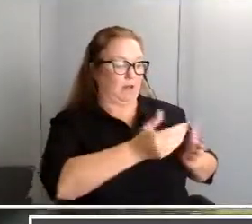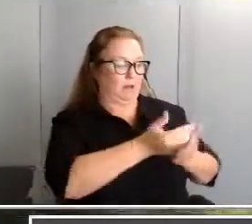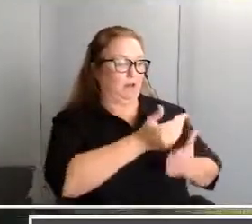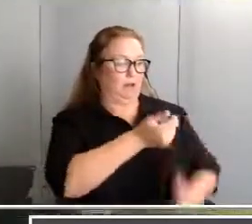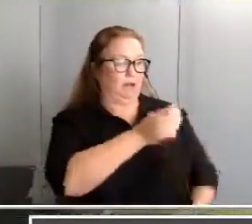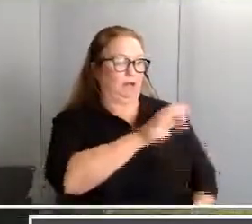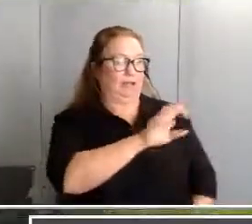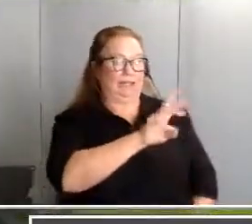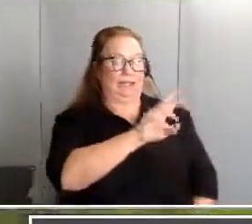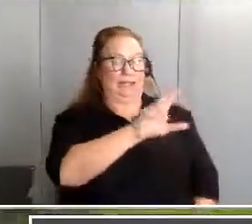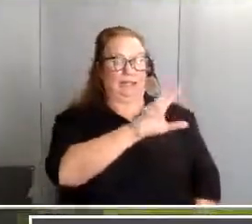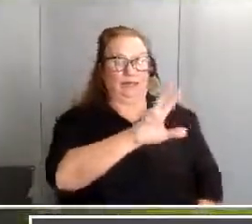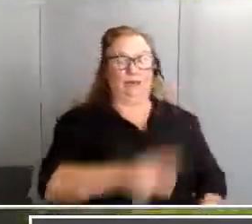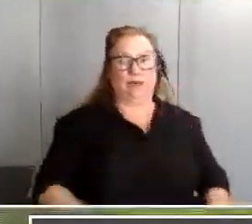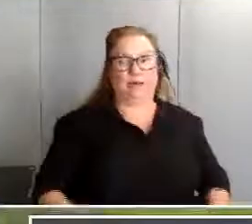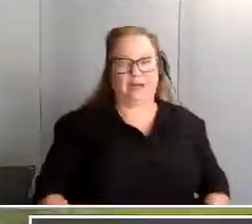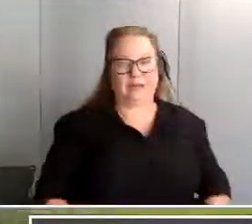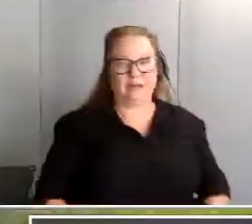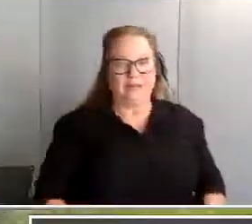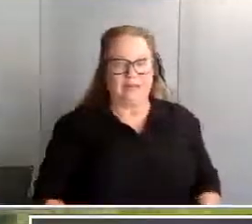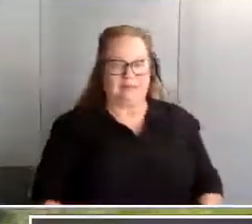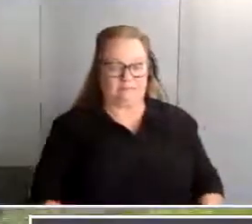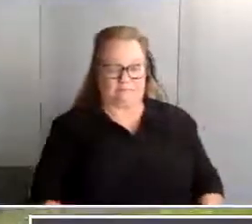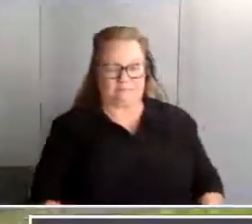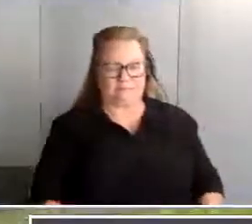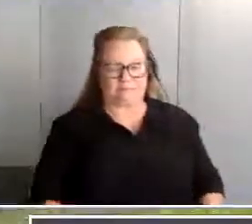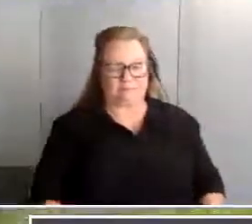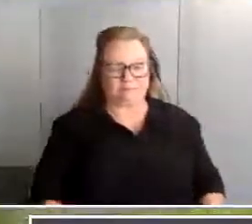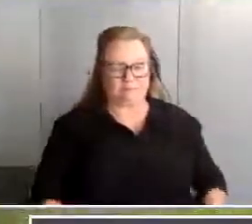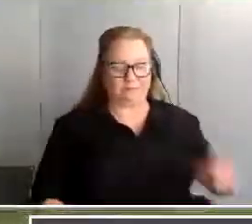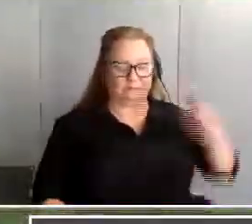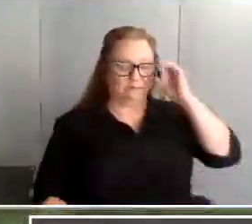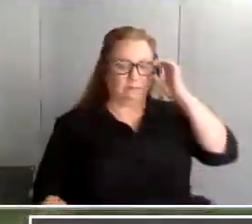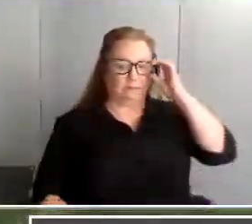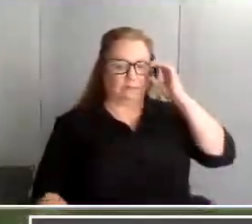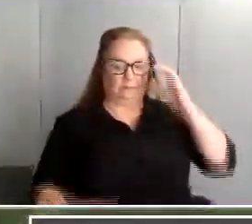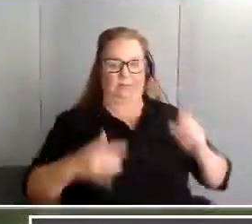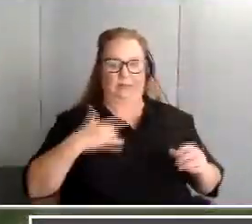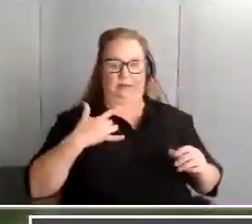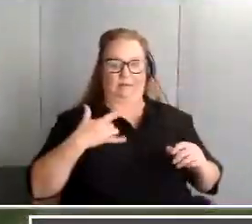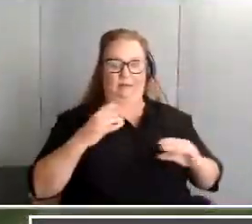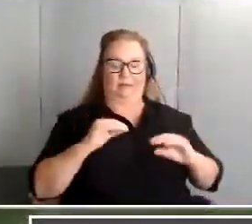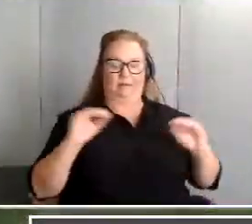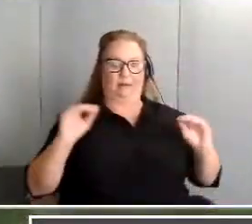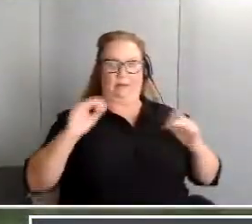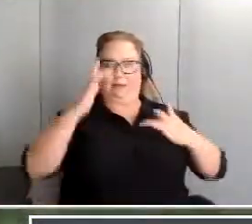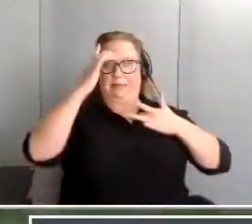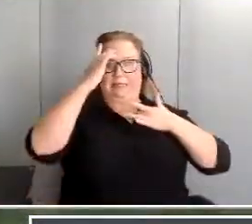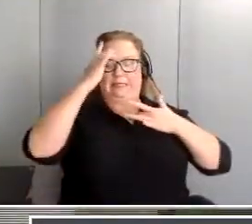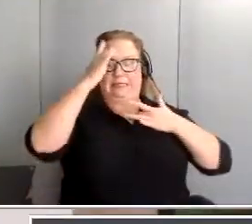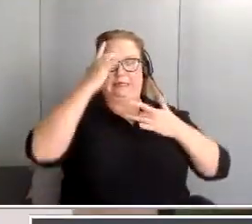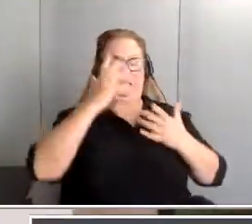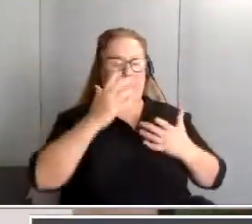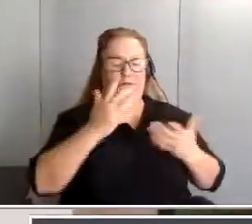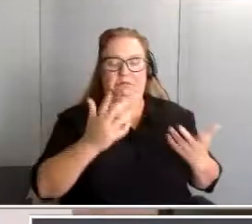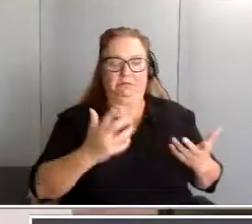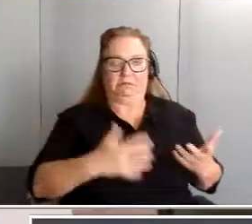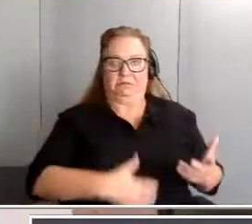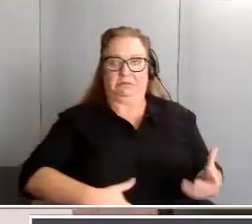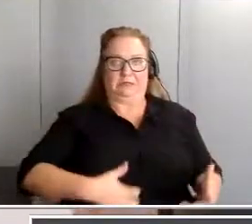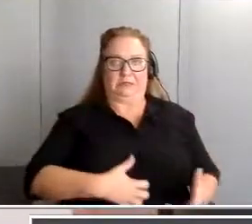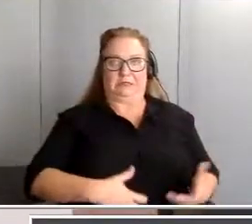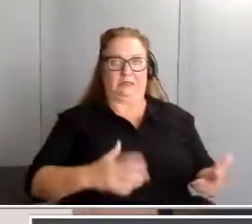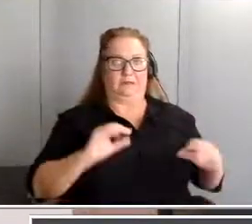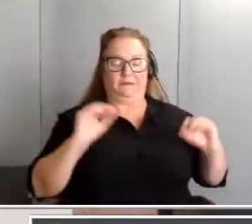1963. I felt nothing in terms of being ill or sick to my stomach or